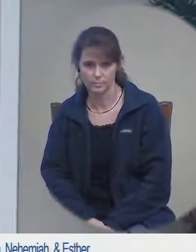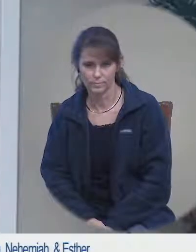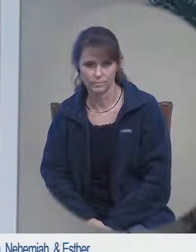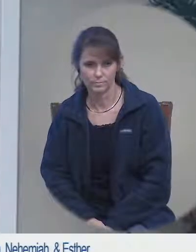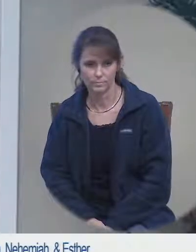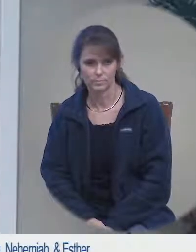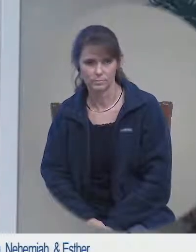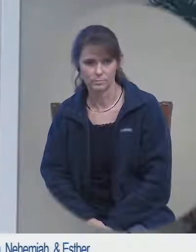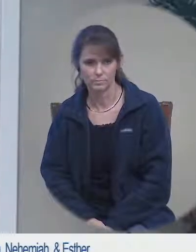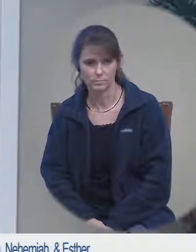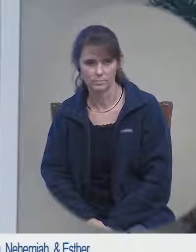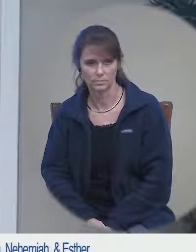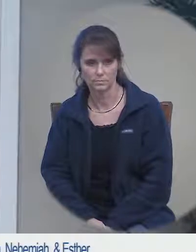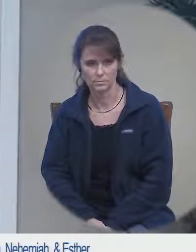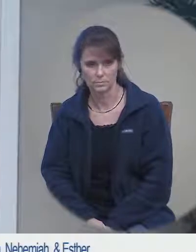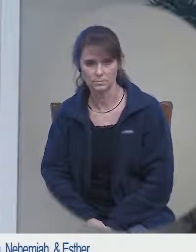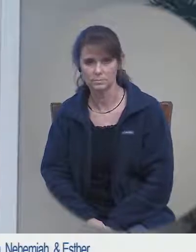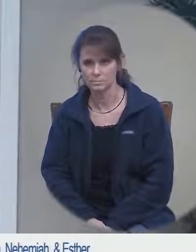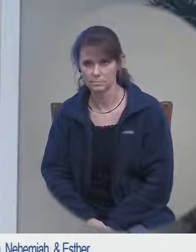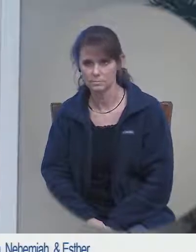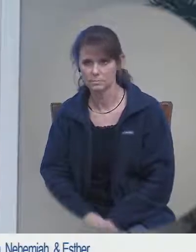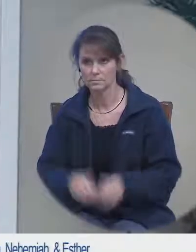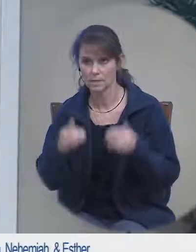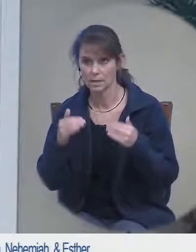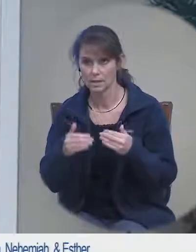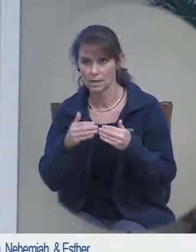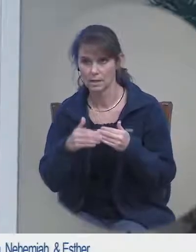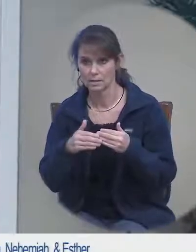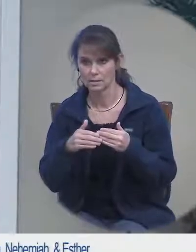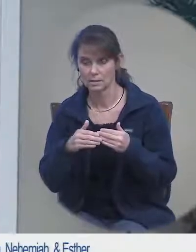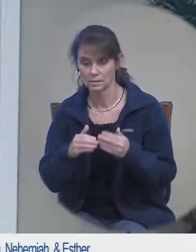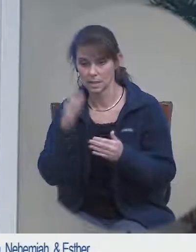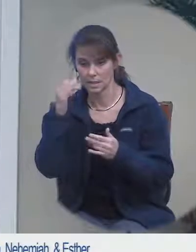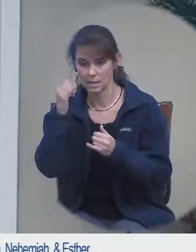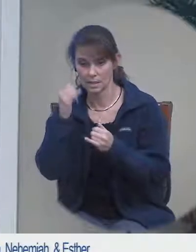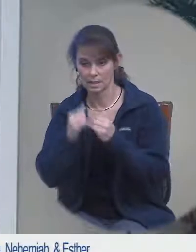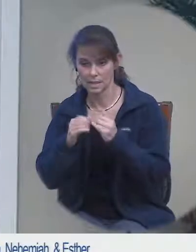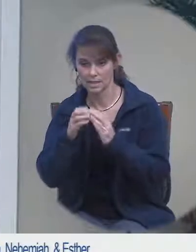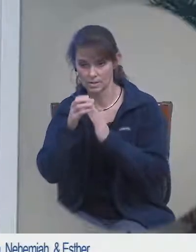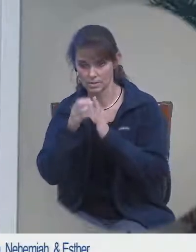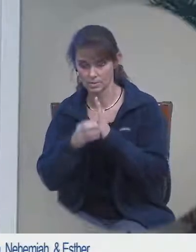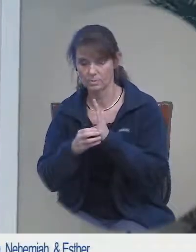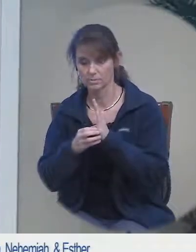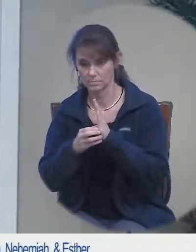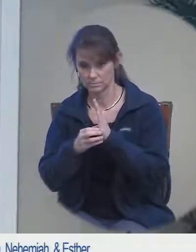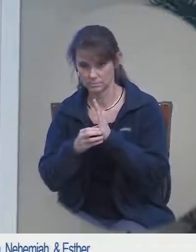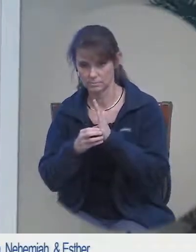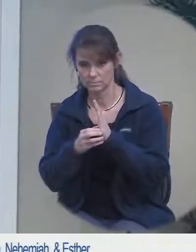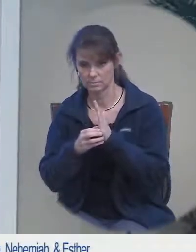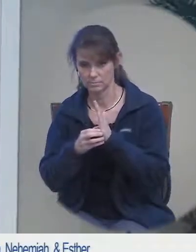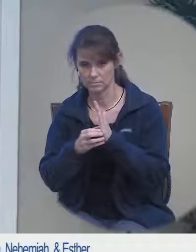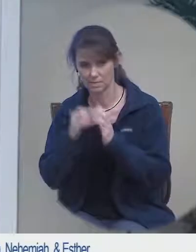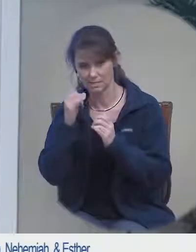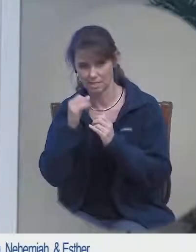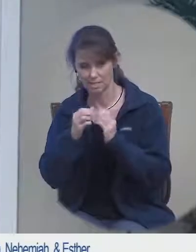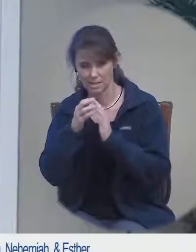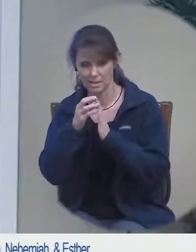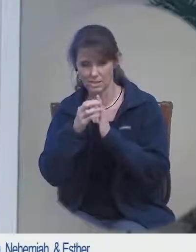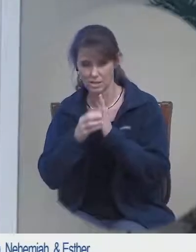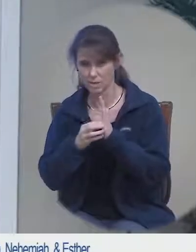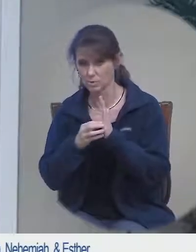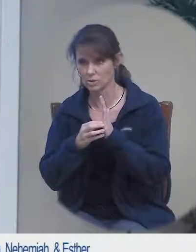Okay. So as we move to the last chapter, really the events of the last chapter seem to